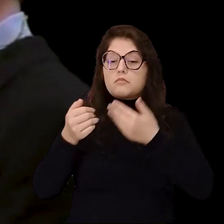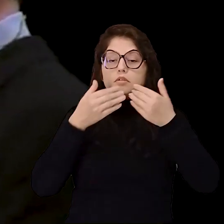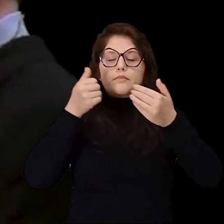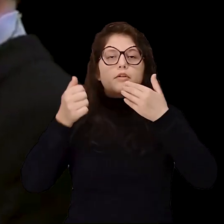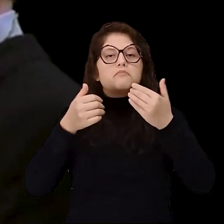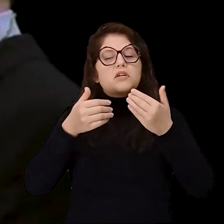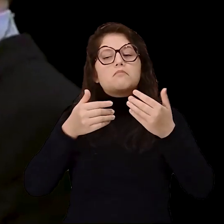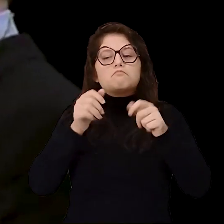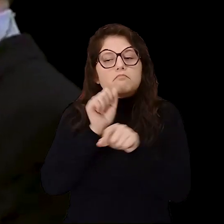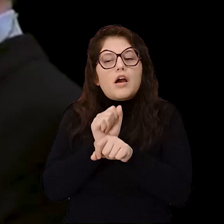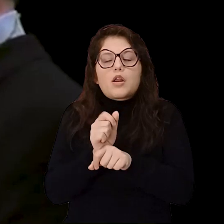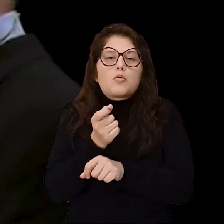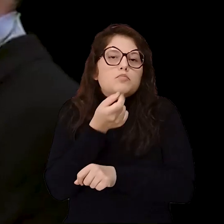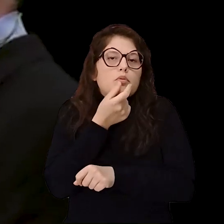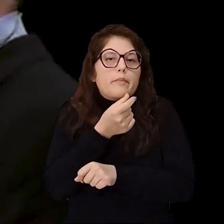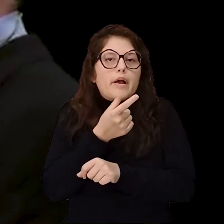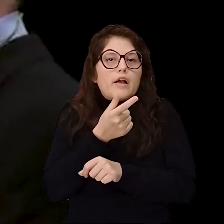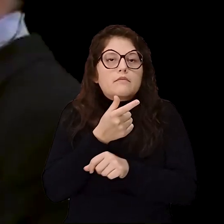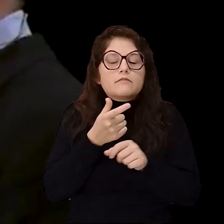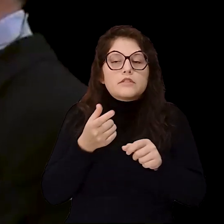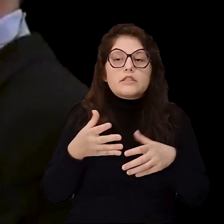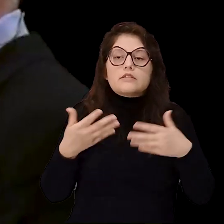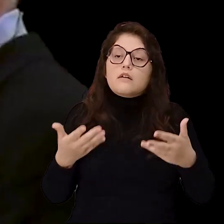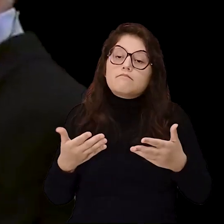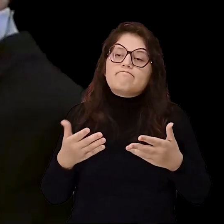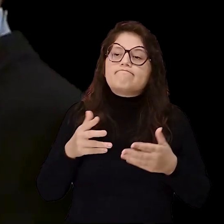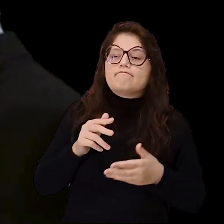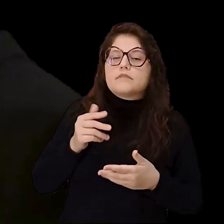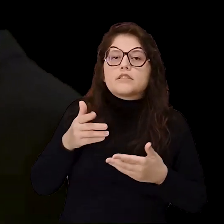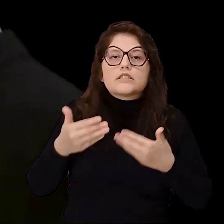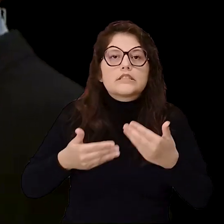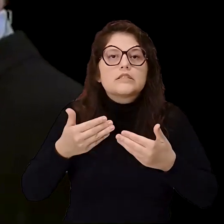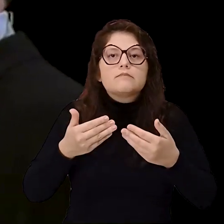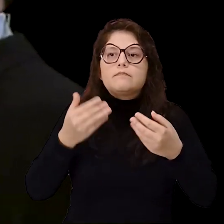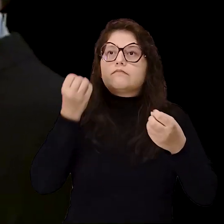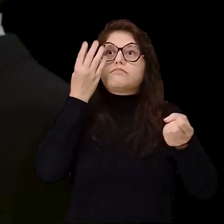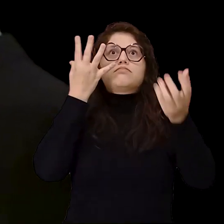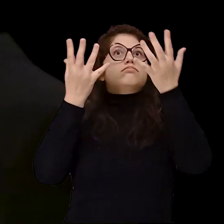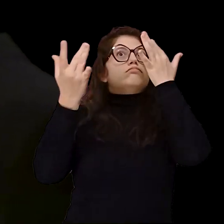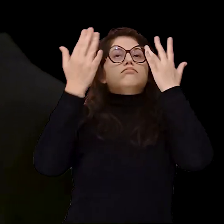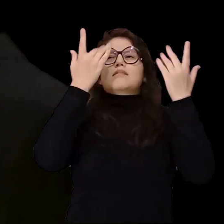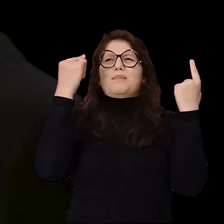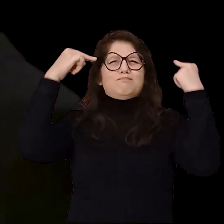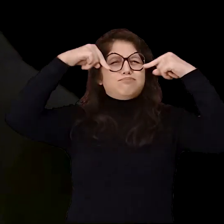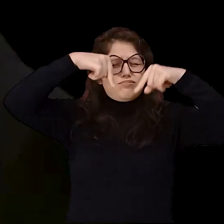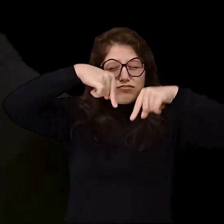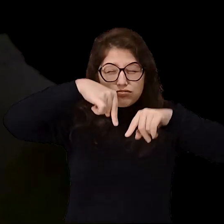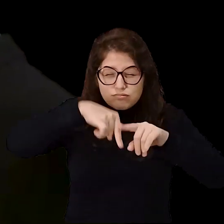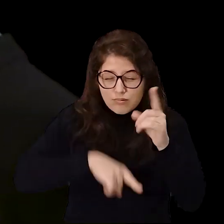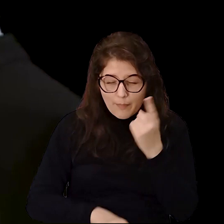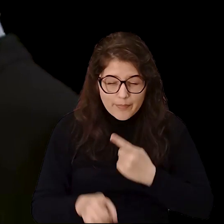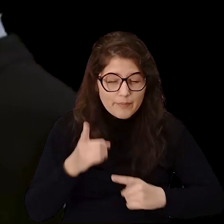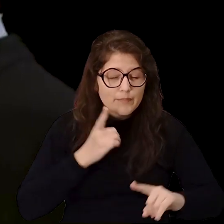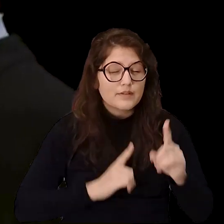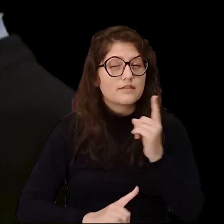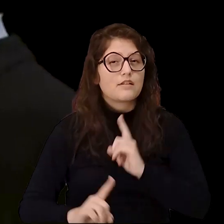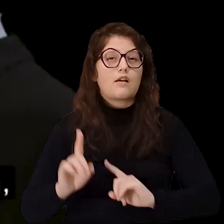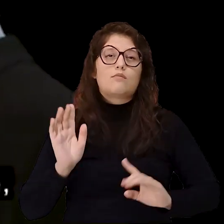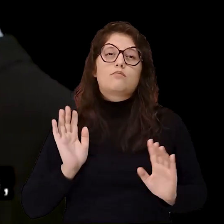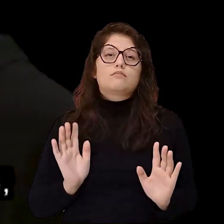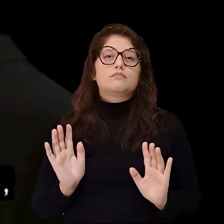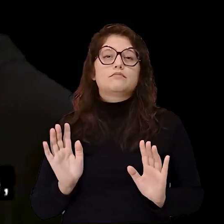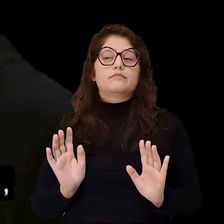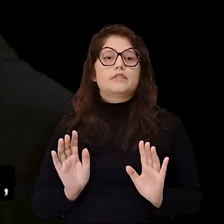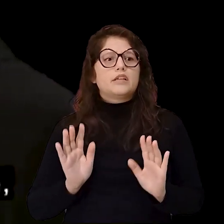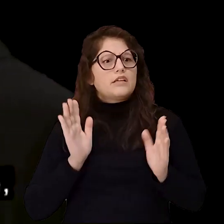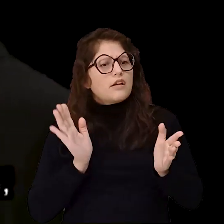known. And then she did very well for many years on lithium, and then eventually she was taken off her lithium to